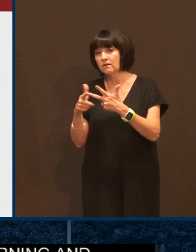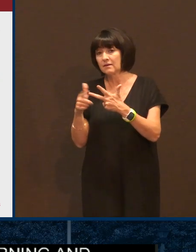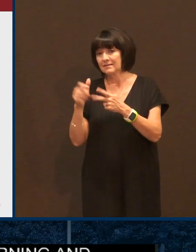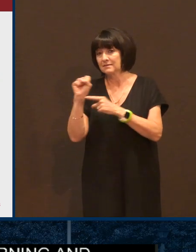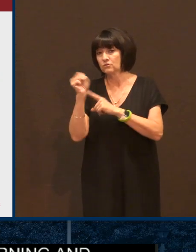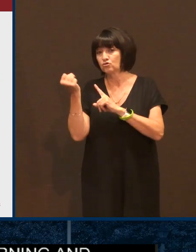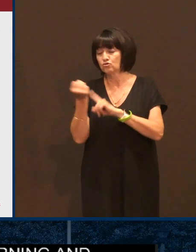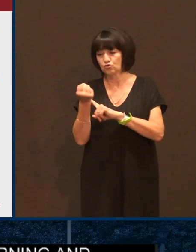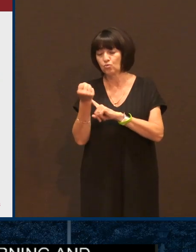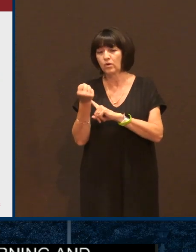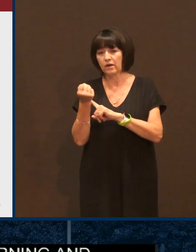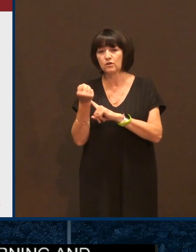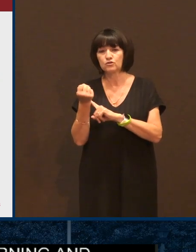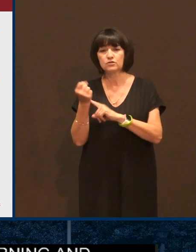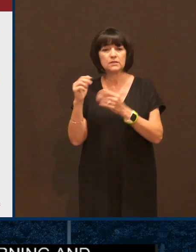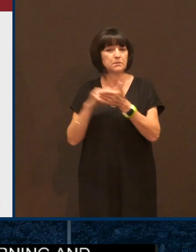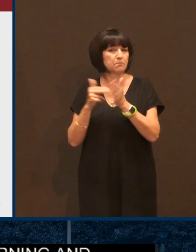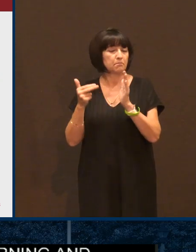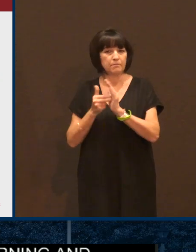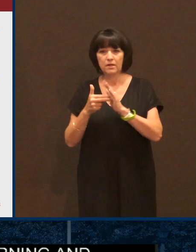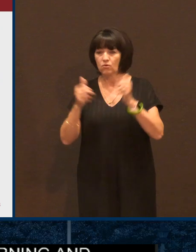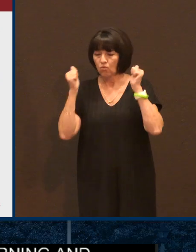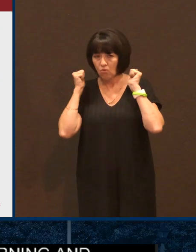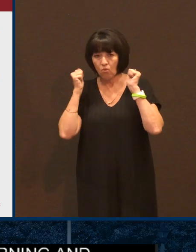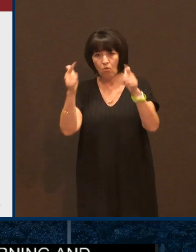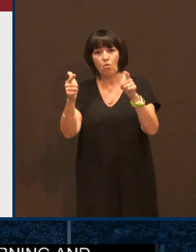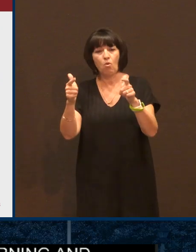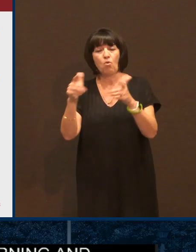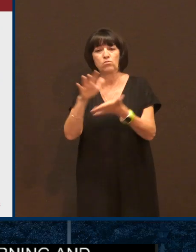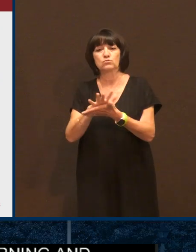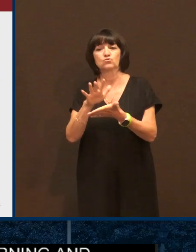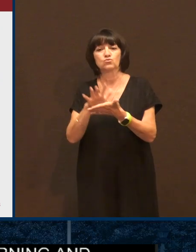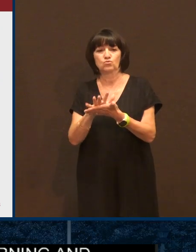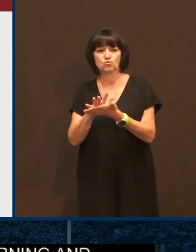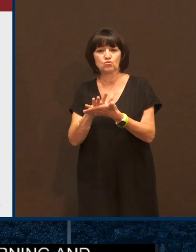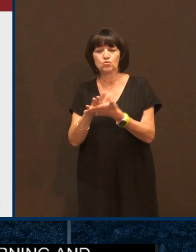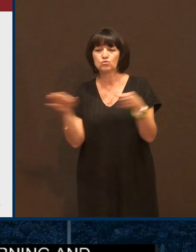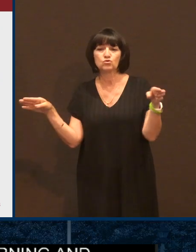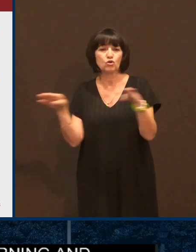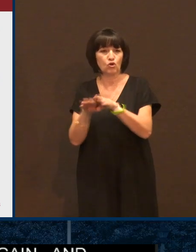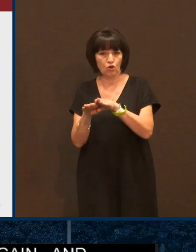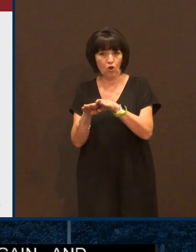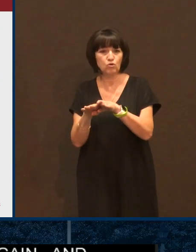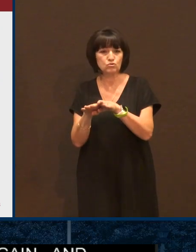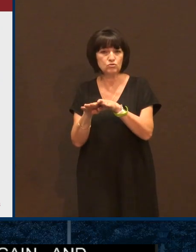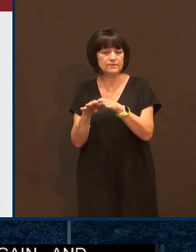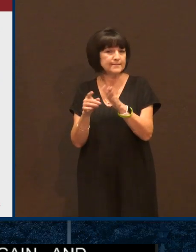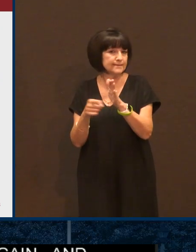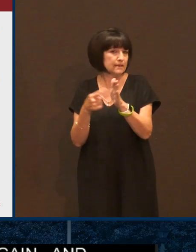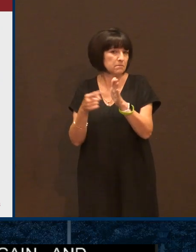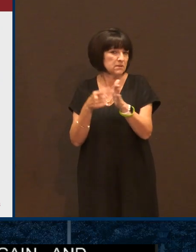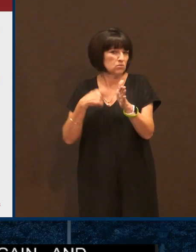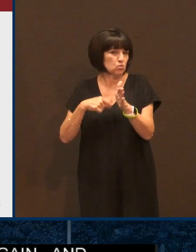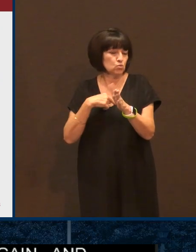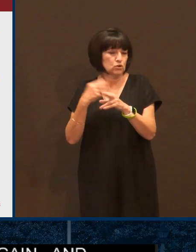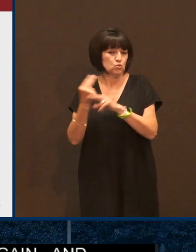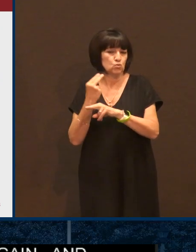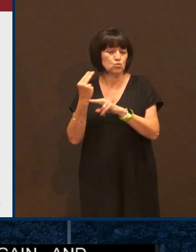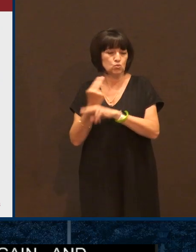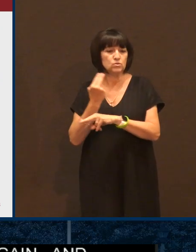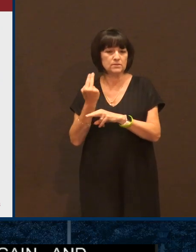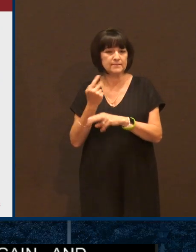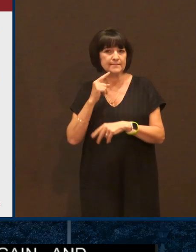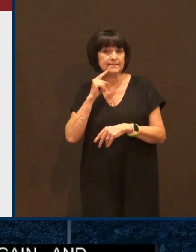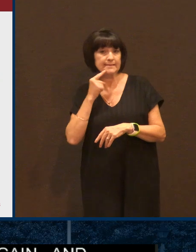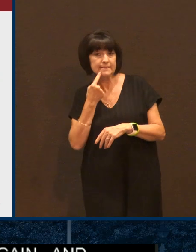would be our school buildings being closed because of a significant, or sometimes we use a significant or